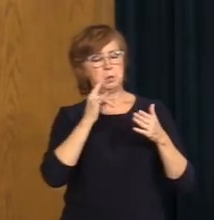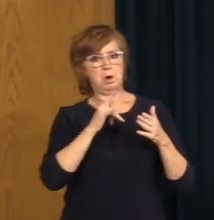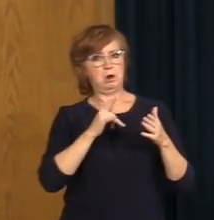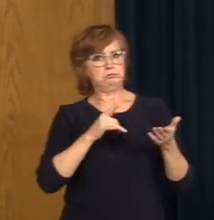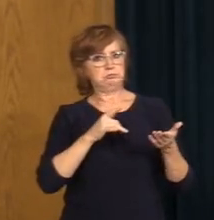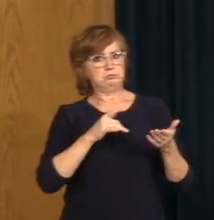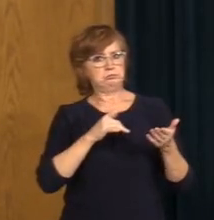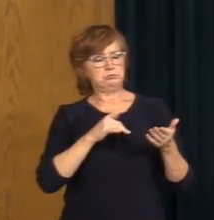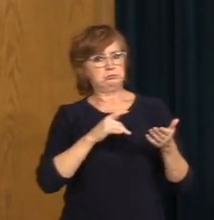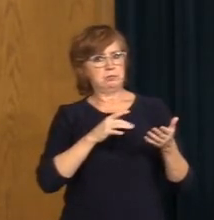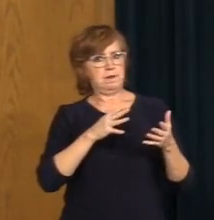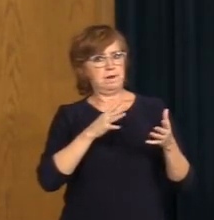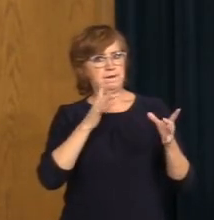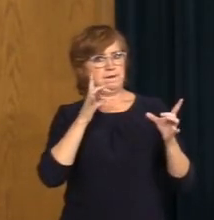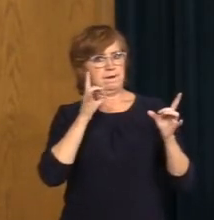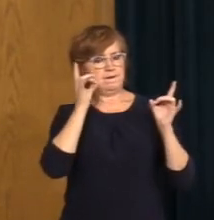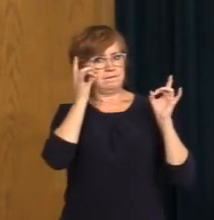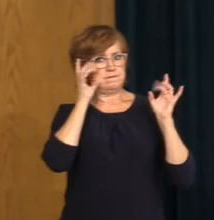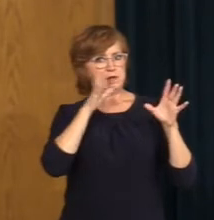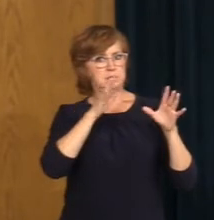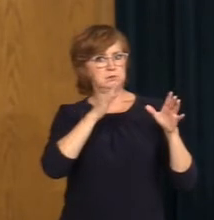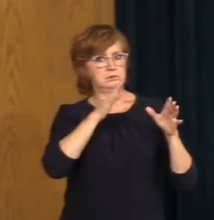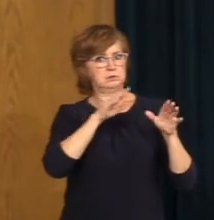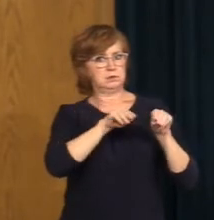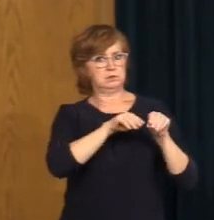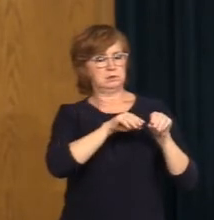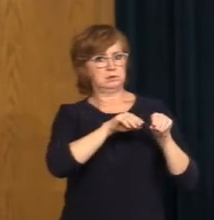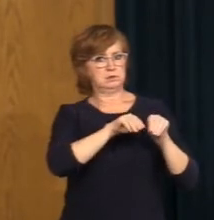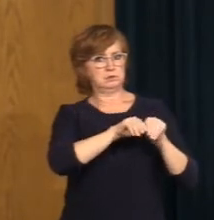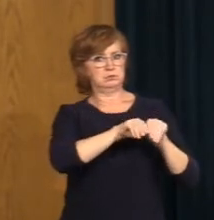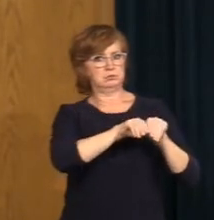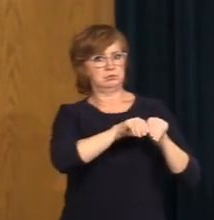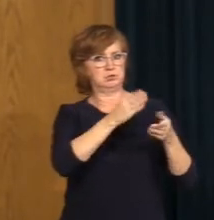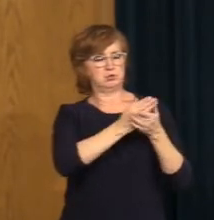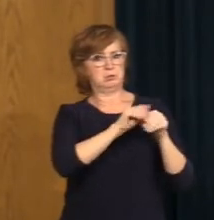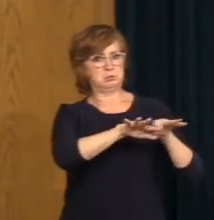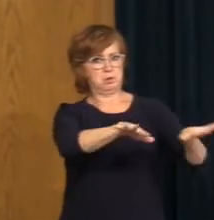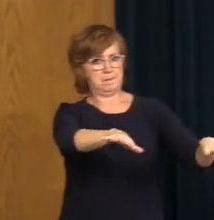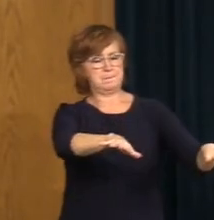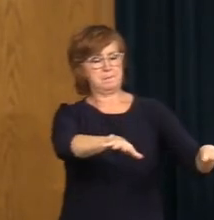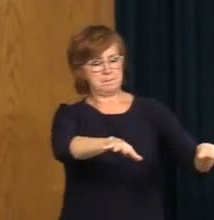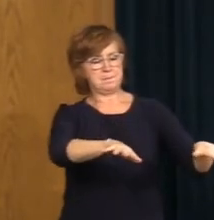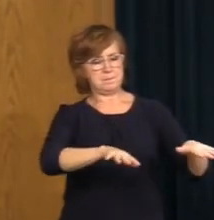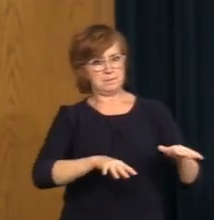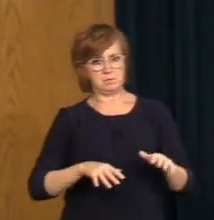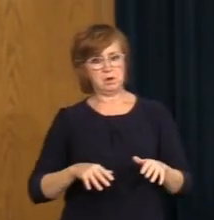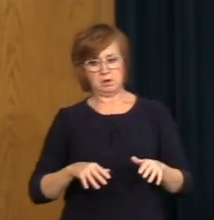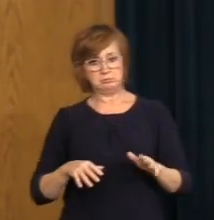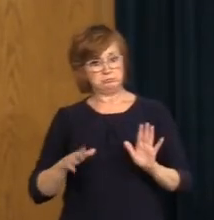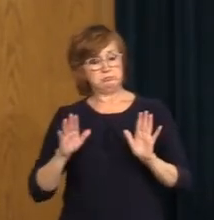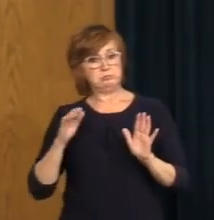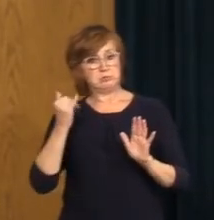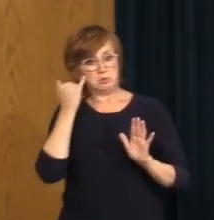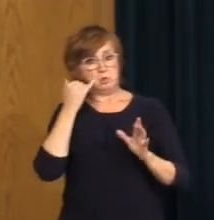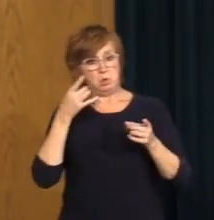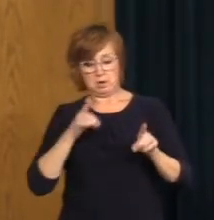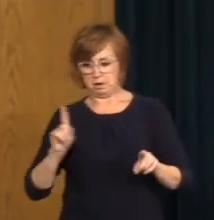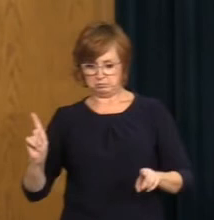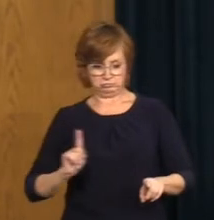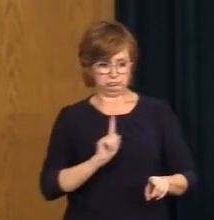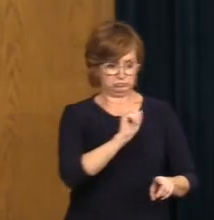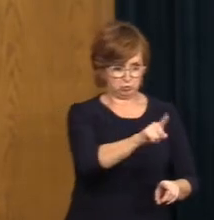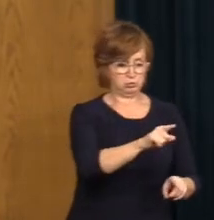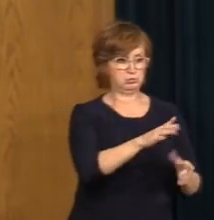That it's really important that everything that we are doing continue to, so that even if there's a case who may have gone to school before they were